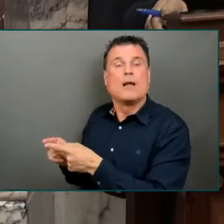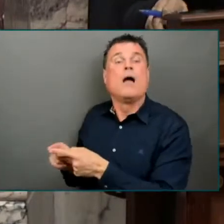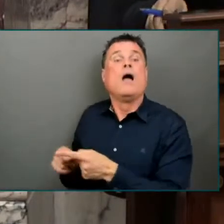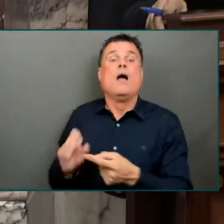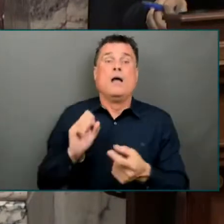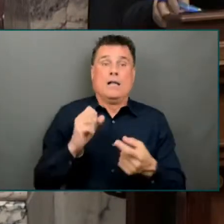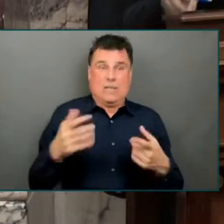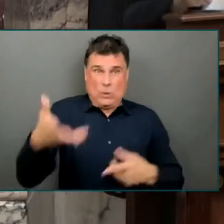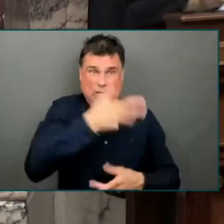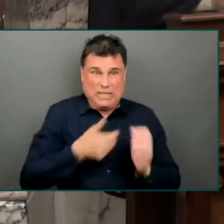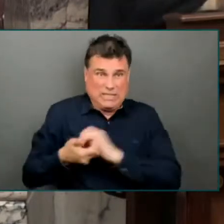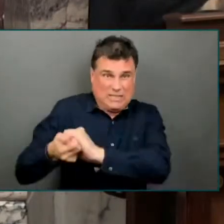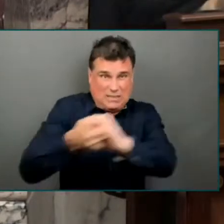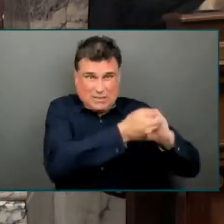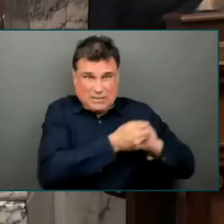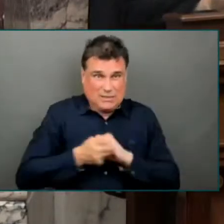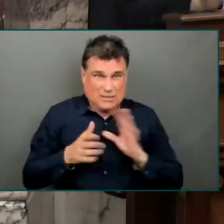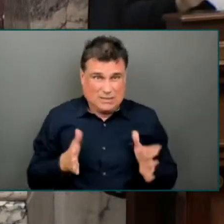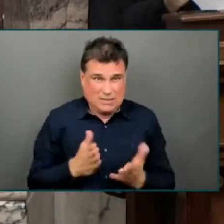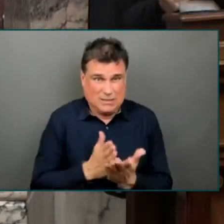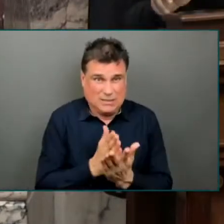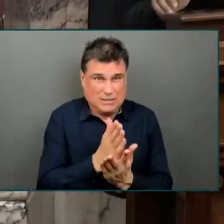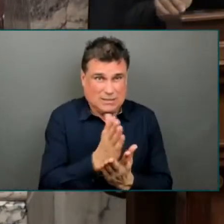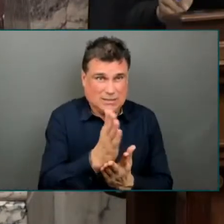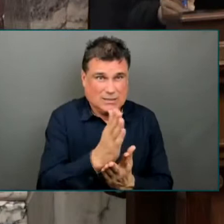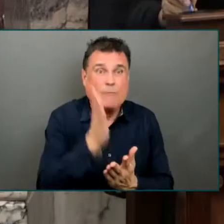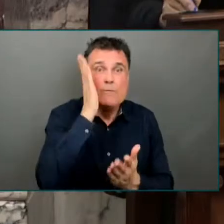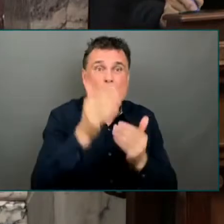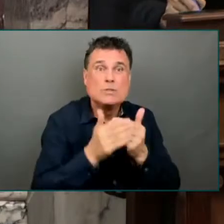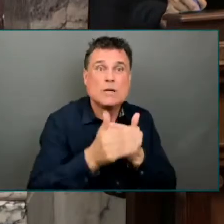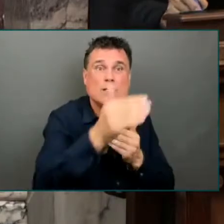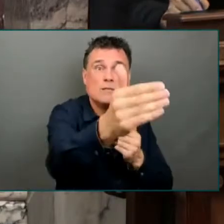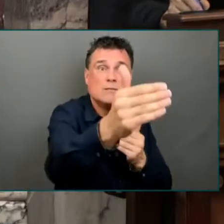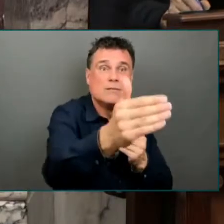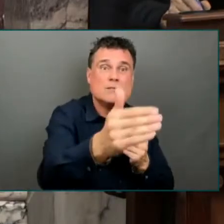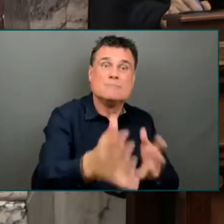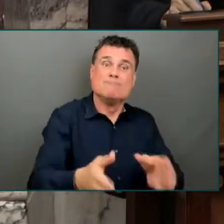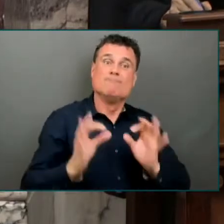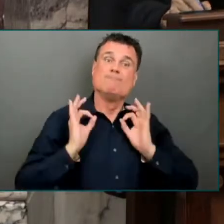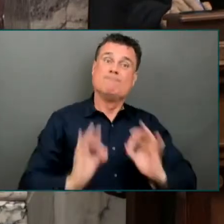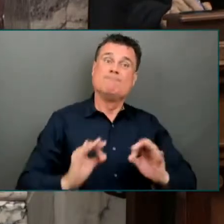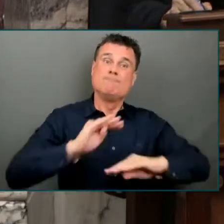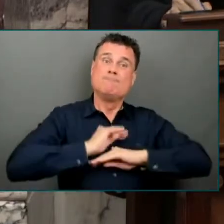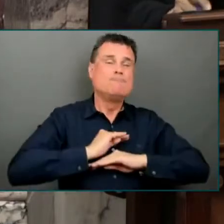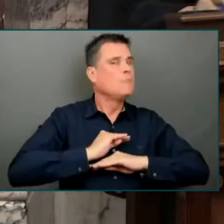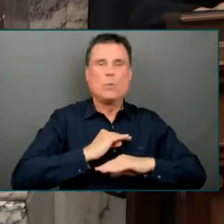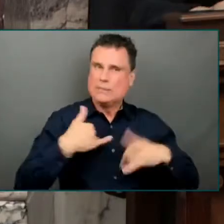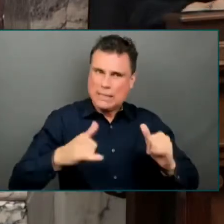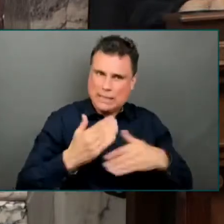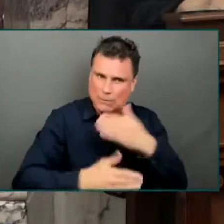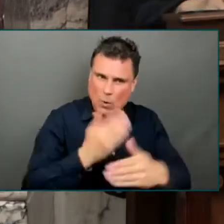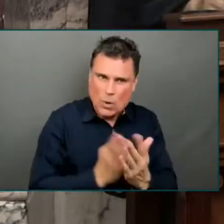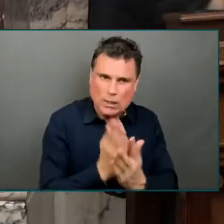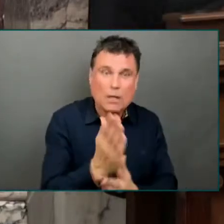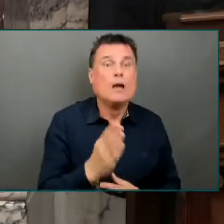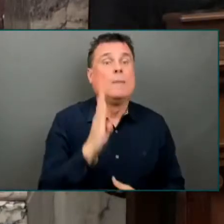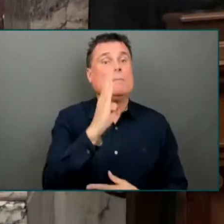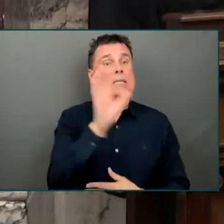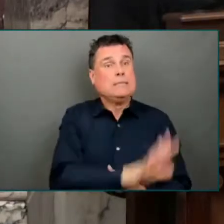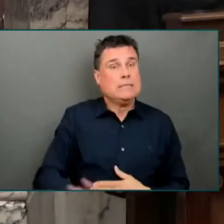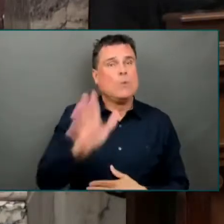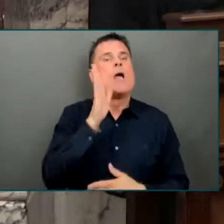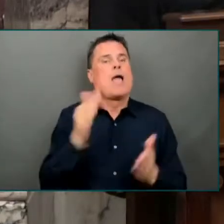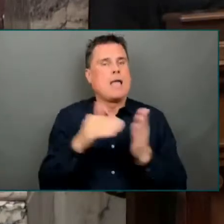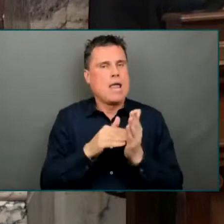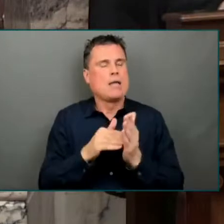listening, BC is coming back stronger than ever. Budget 2021 gives us the tools we need